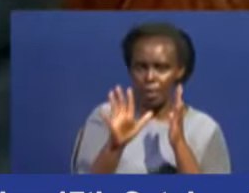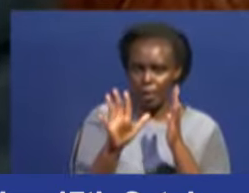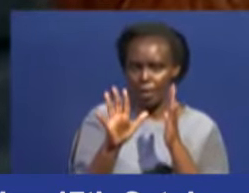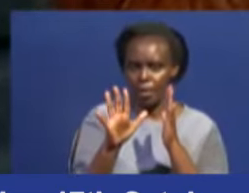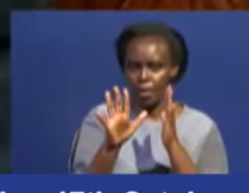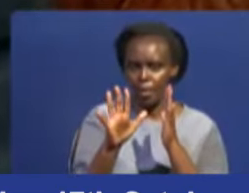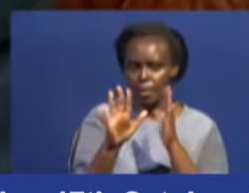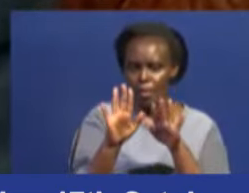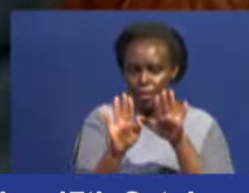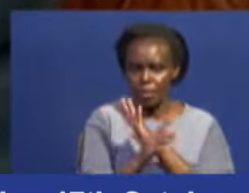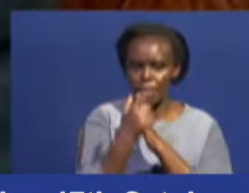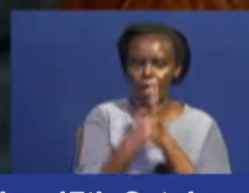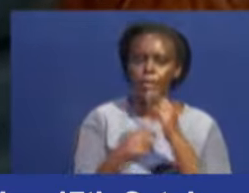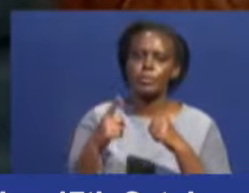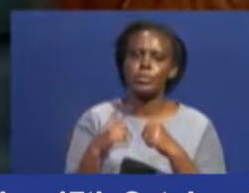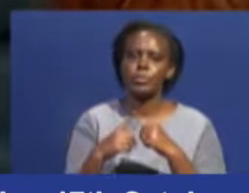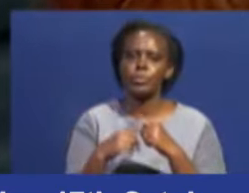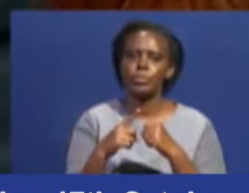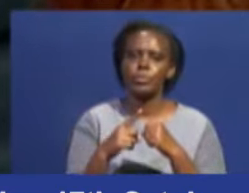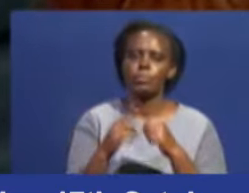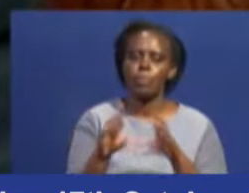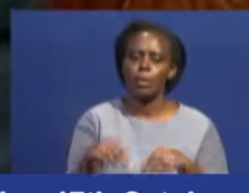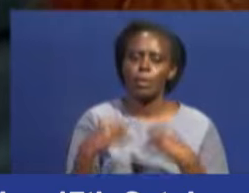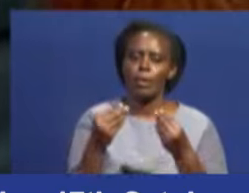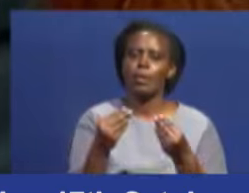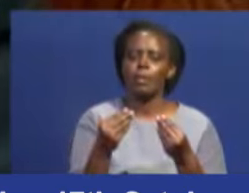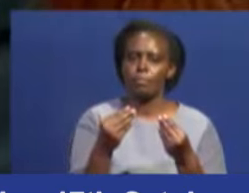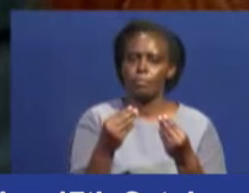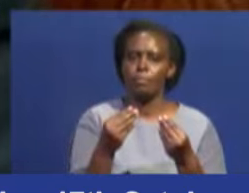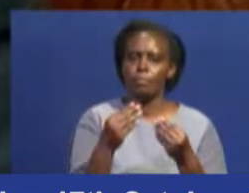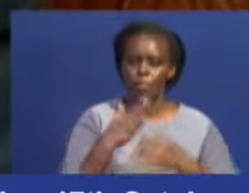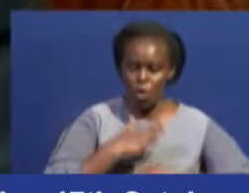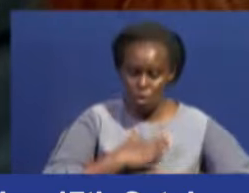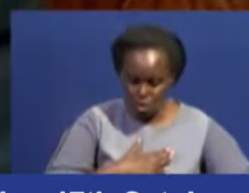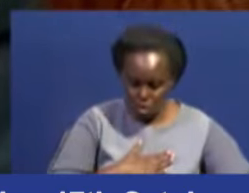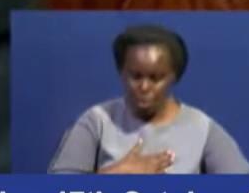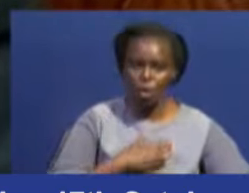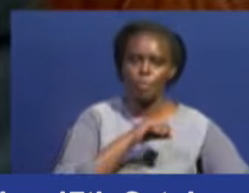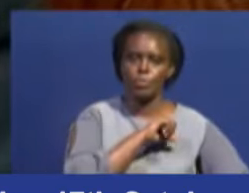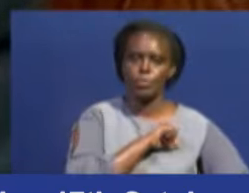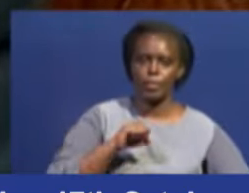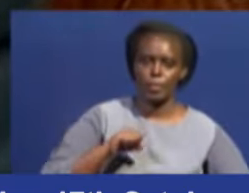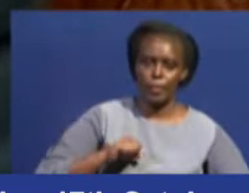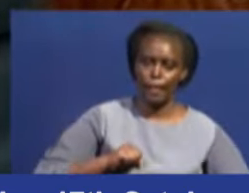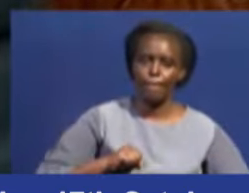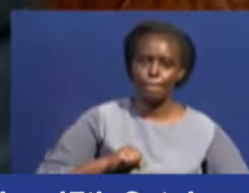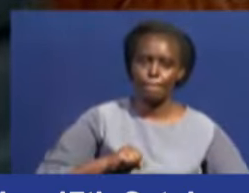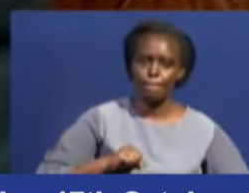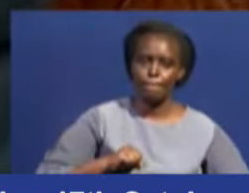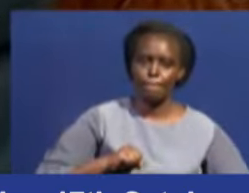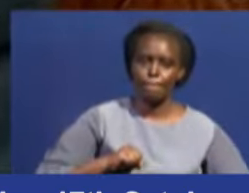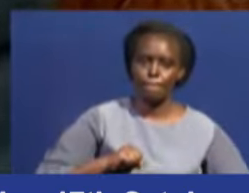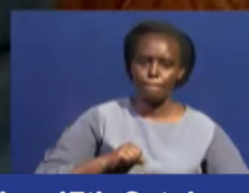145, Sabbatical 6, which obligates this Honorable Senate to